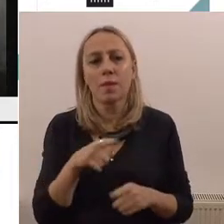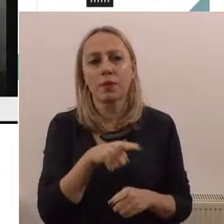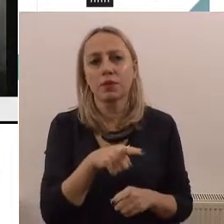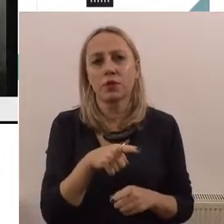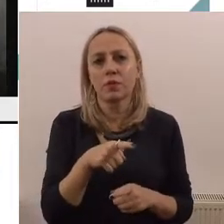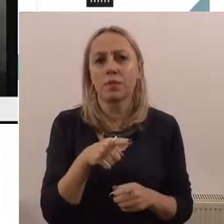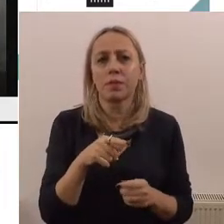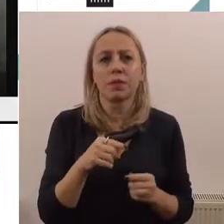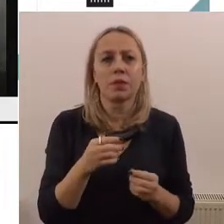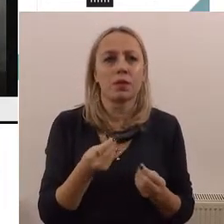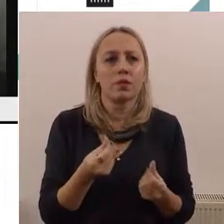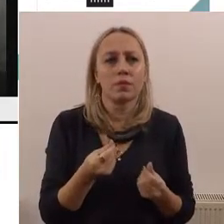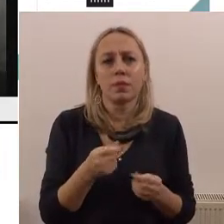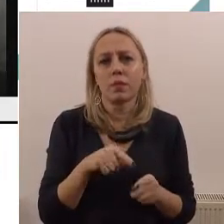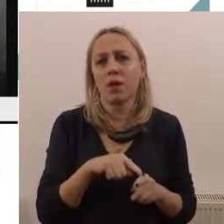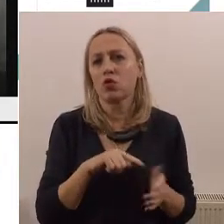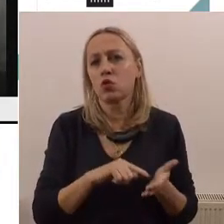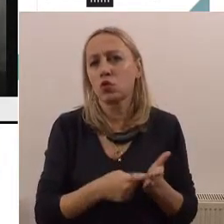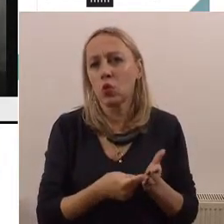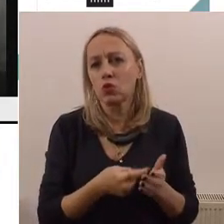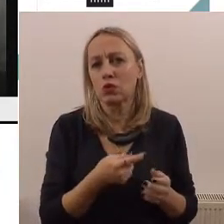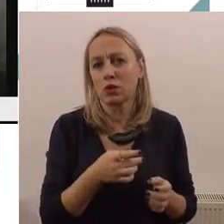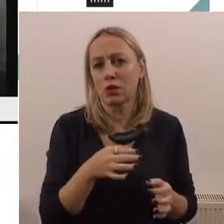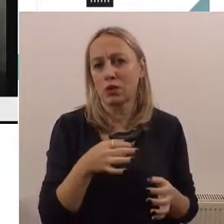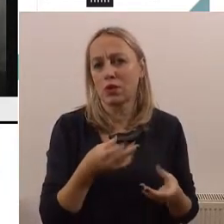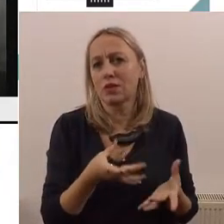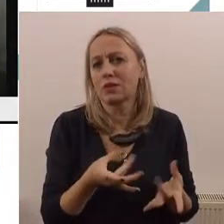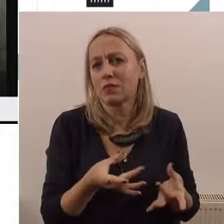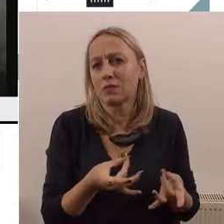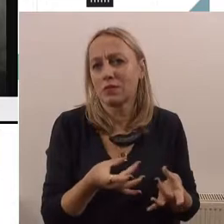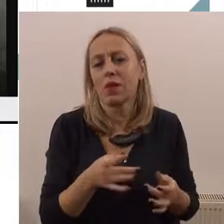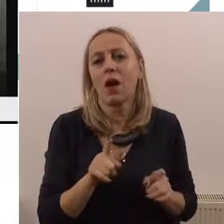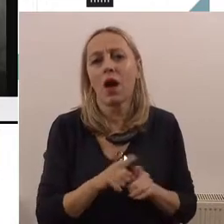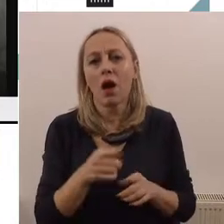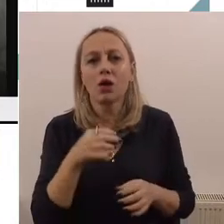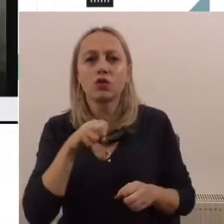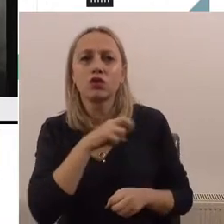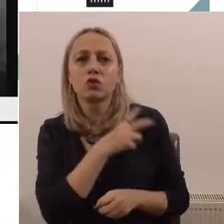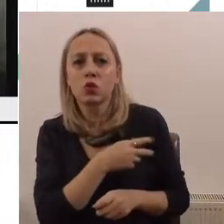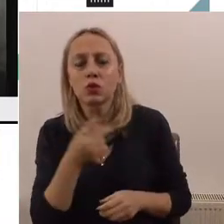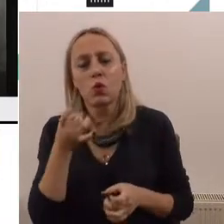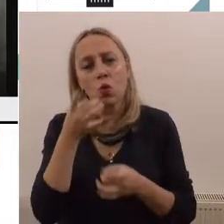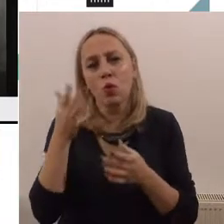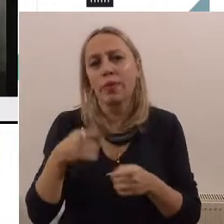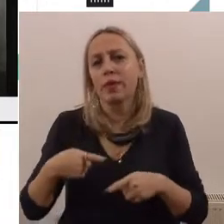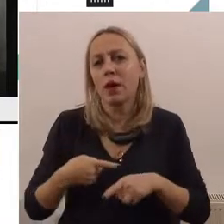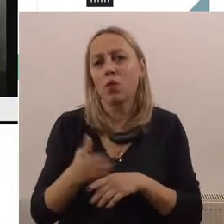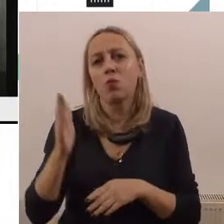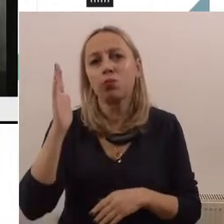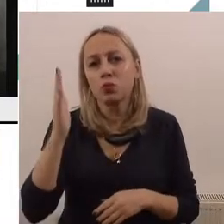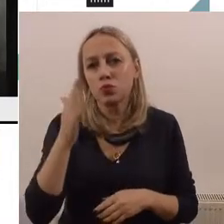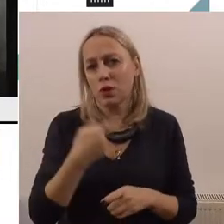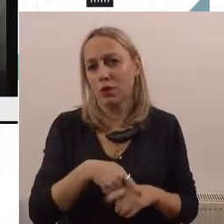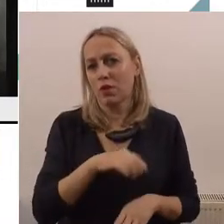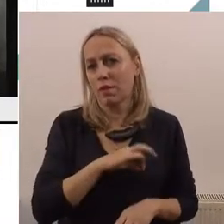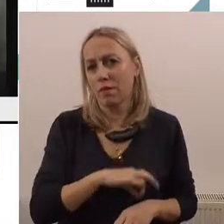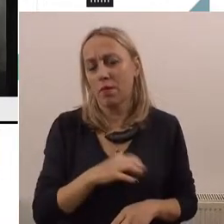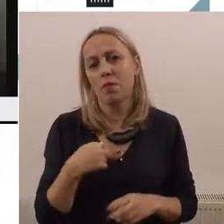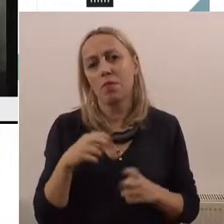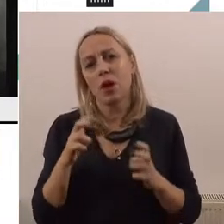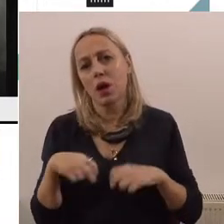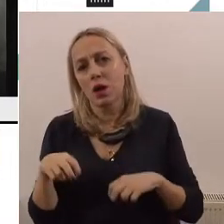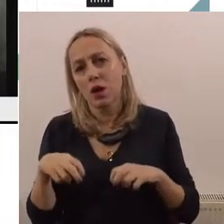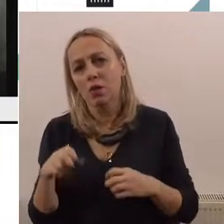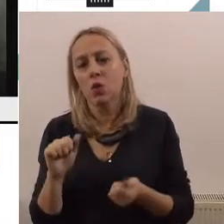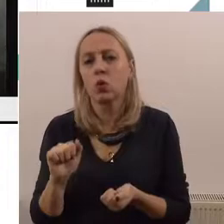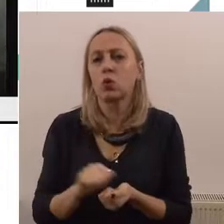dimension, to find the points of brittleness to be